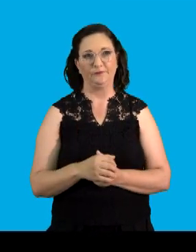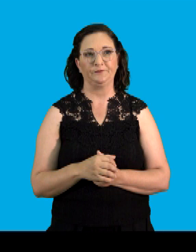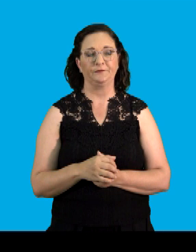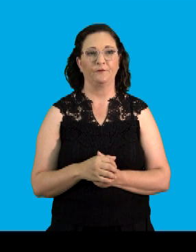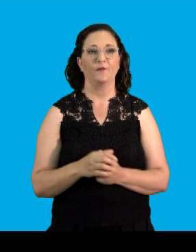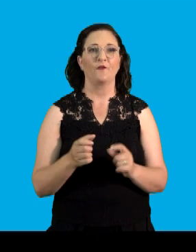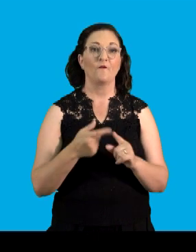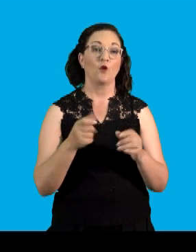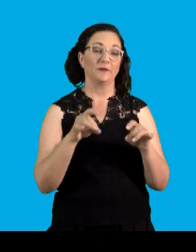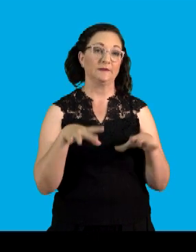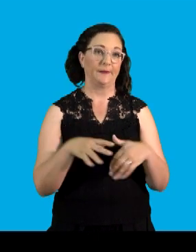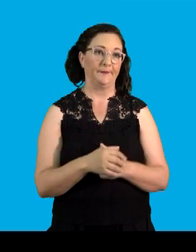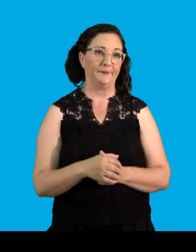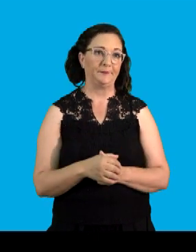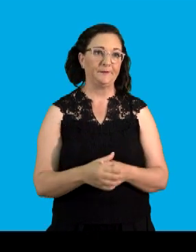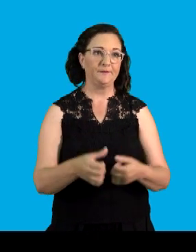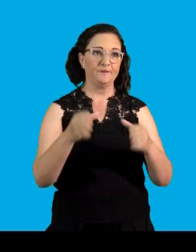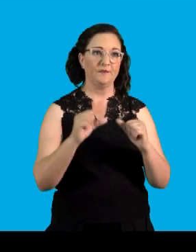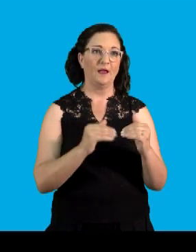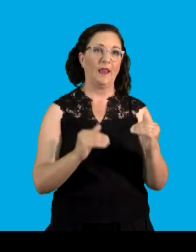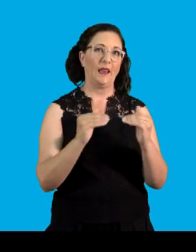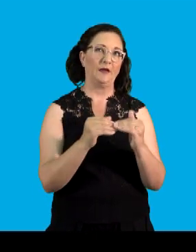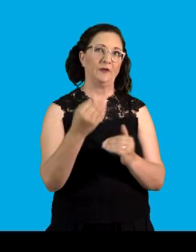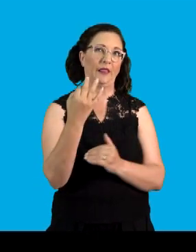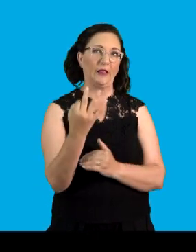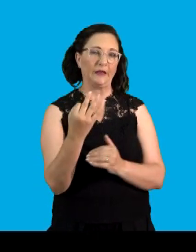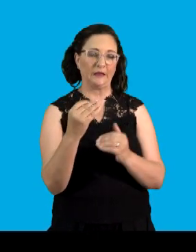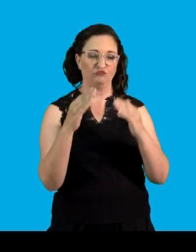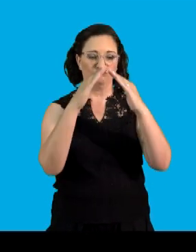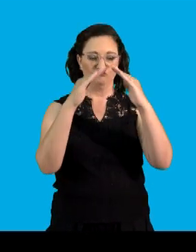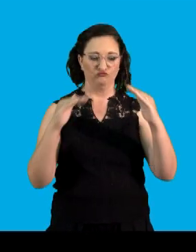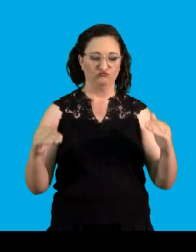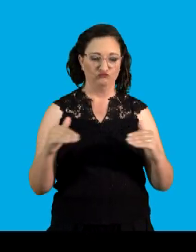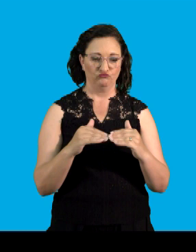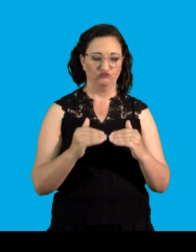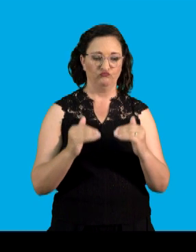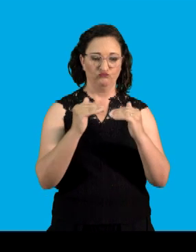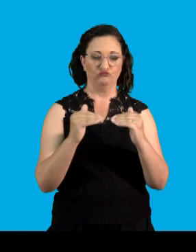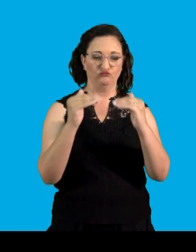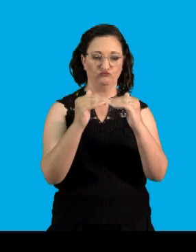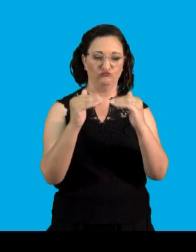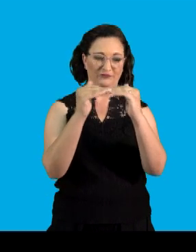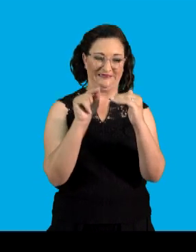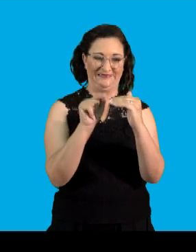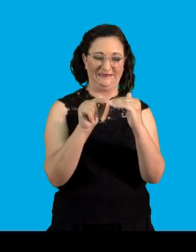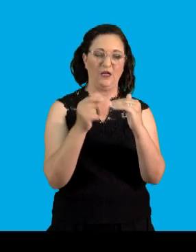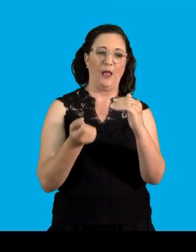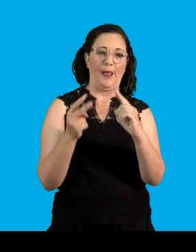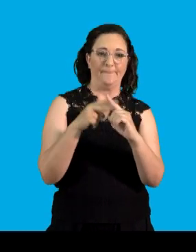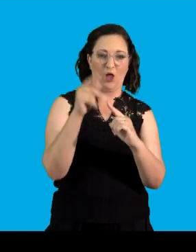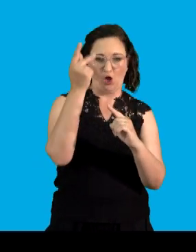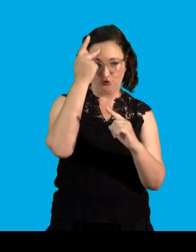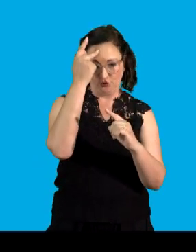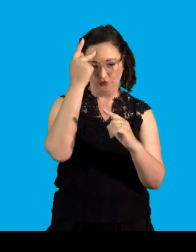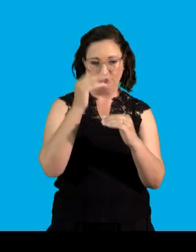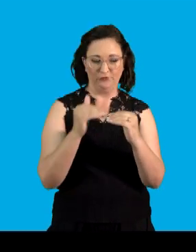exam. And then we're moving on to level 3, which is the application or applying knowledge, and level 4, which is